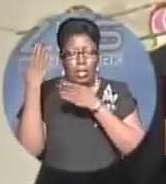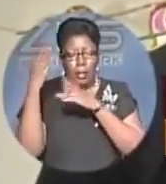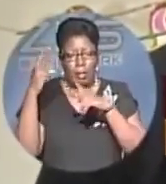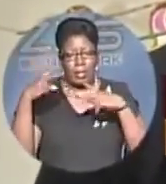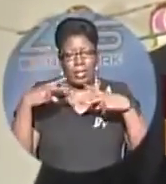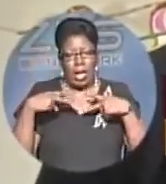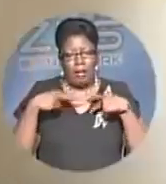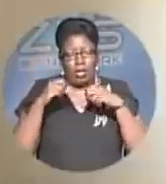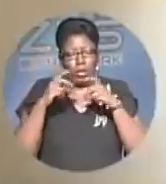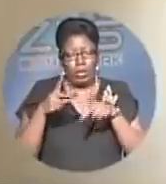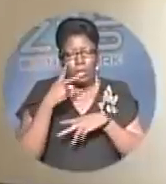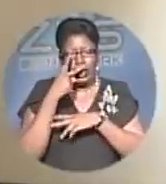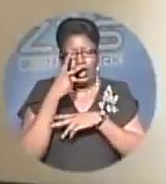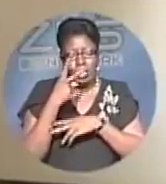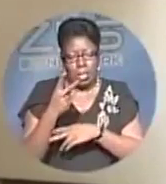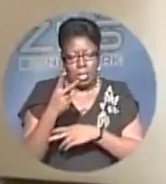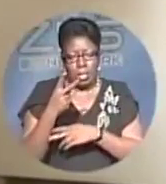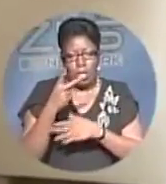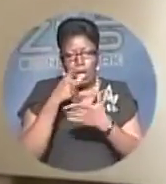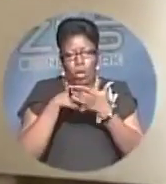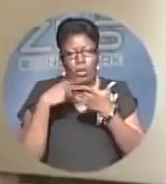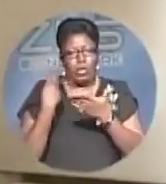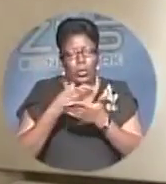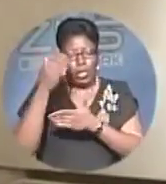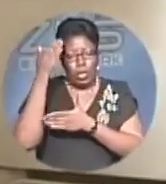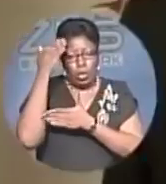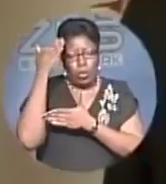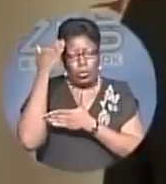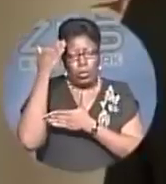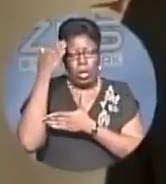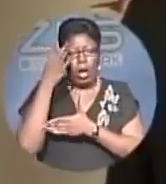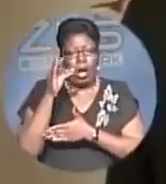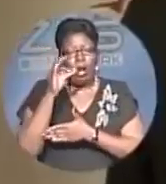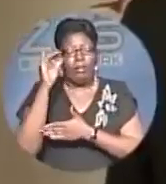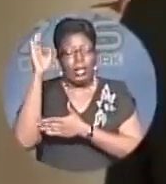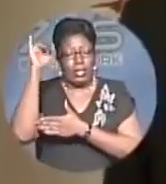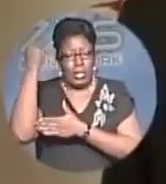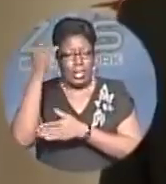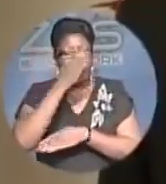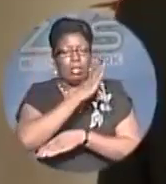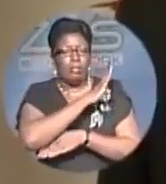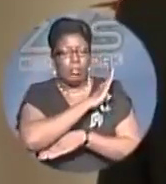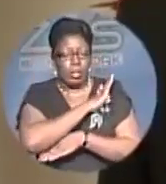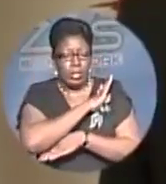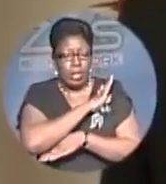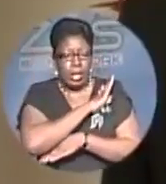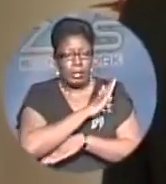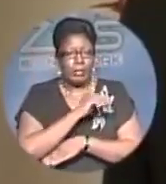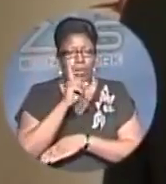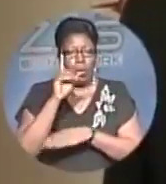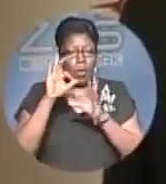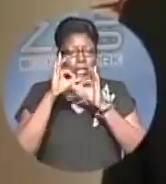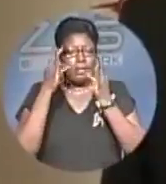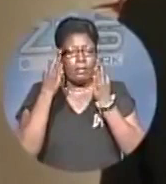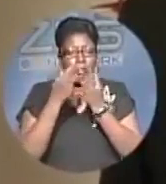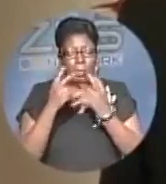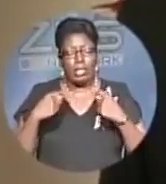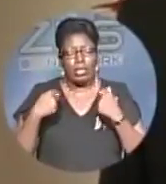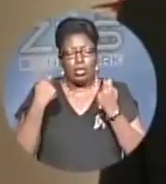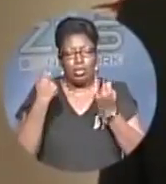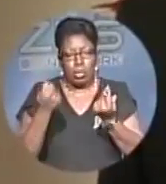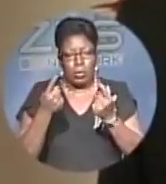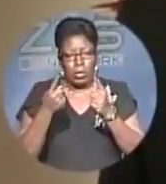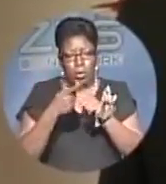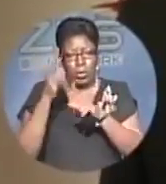see what we knew of Jackson. As We Knew Him, One Family's tribute to legendary Junkanooer